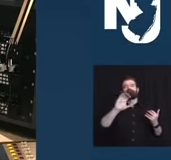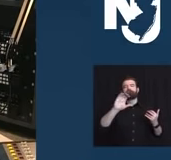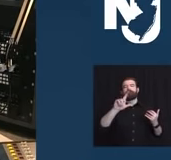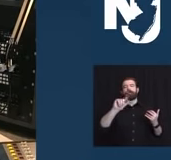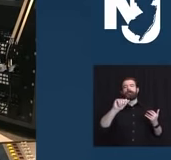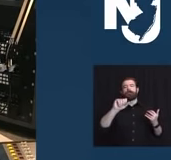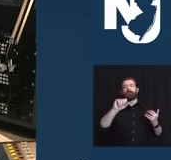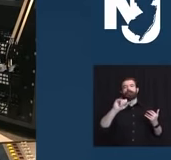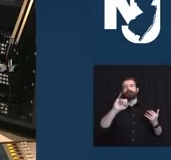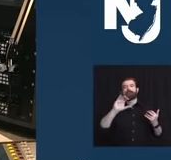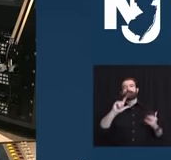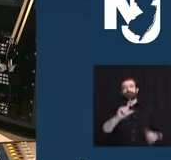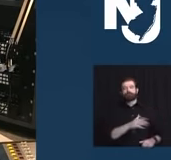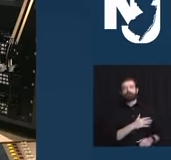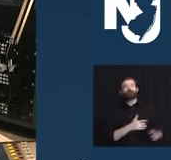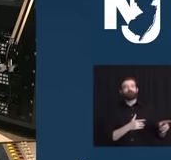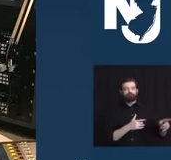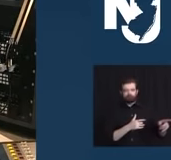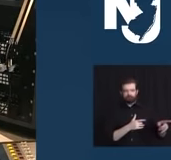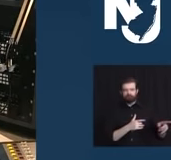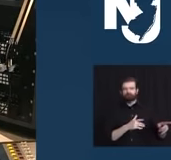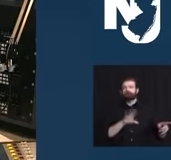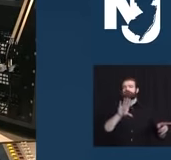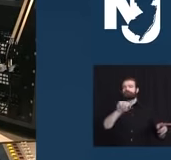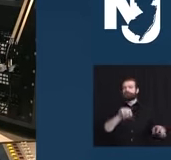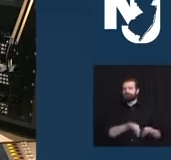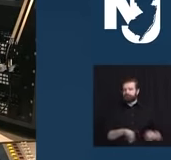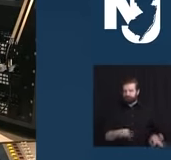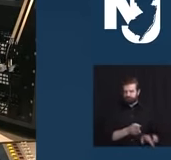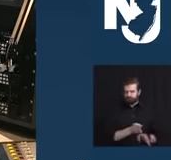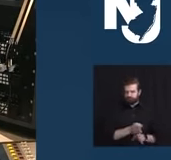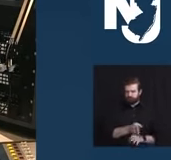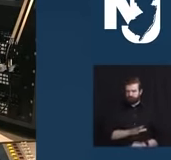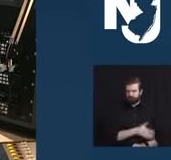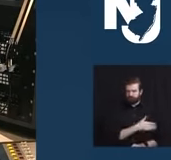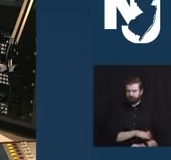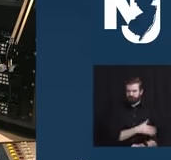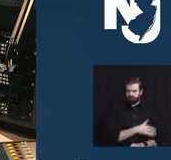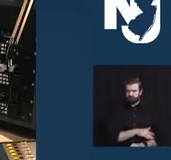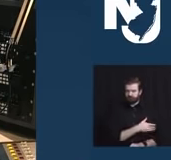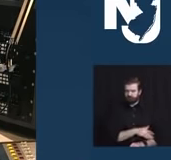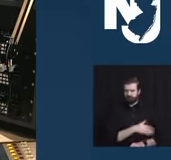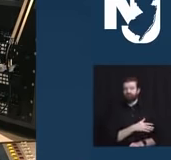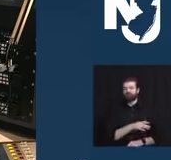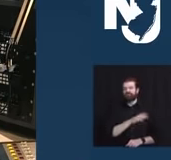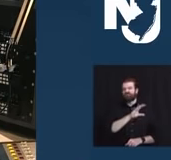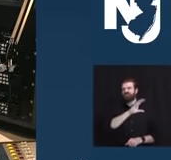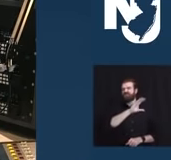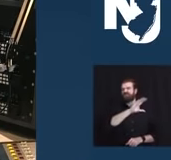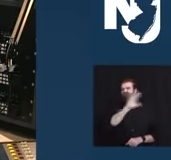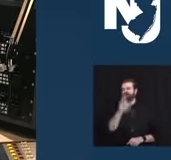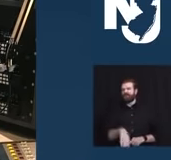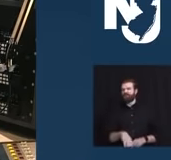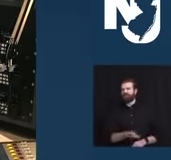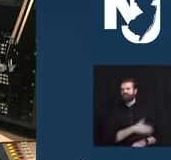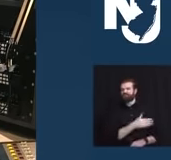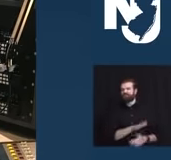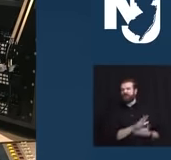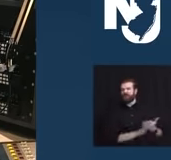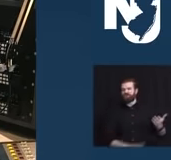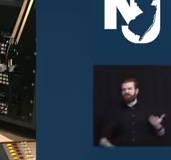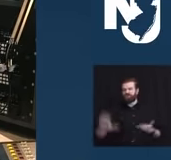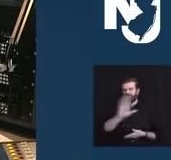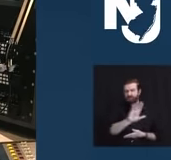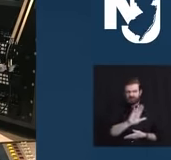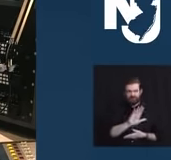in music and performance from the Chicago Musical College at Roosevelt University. Across his career as a professional